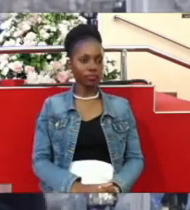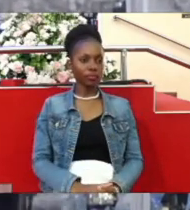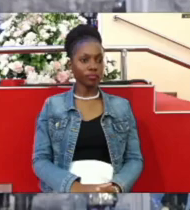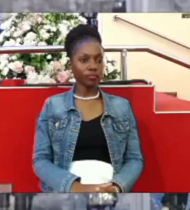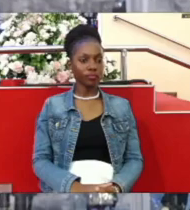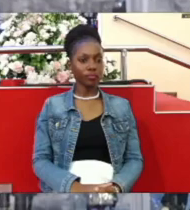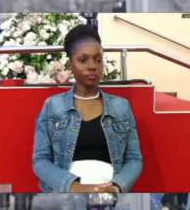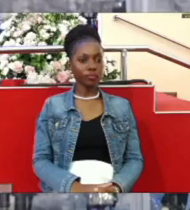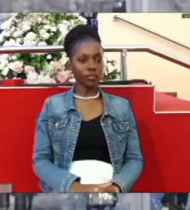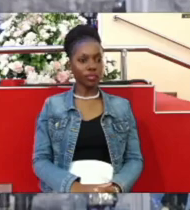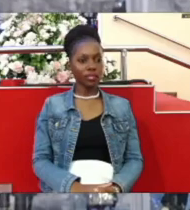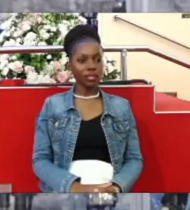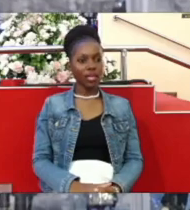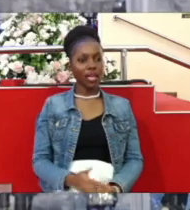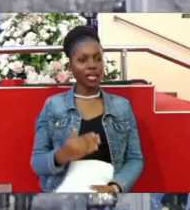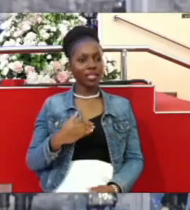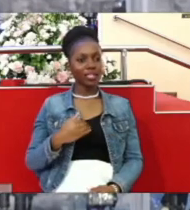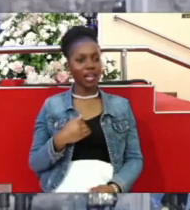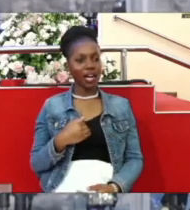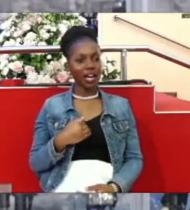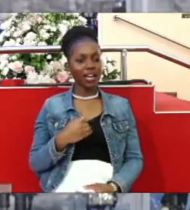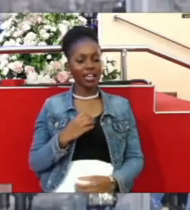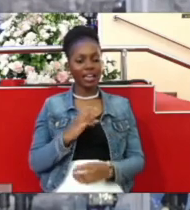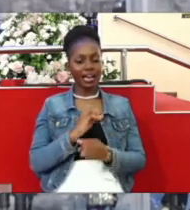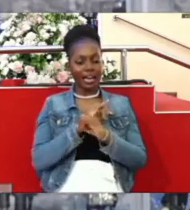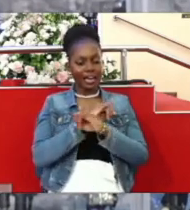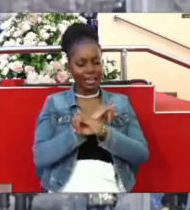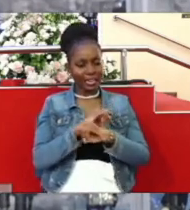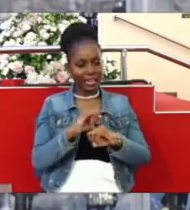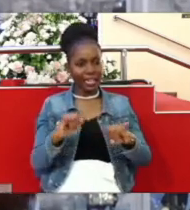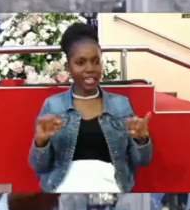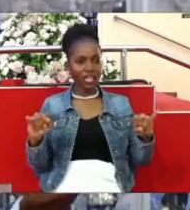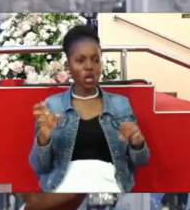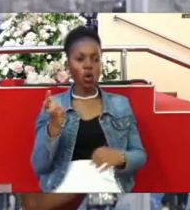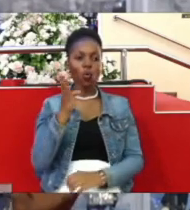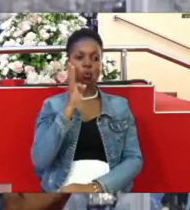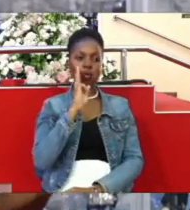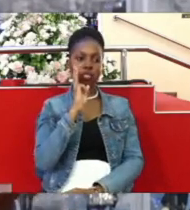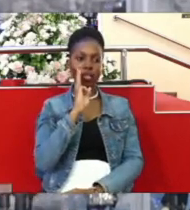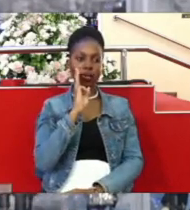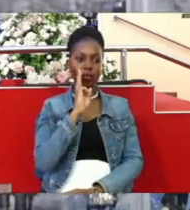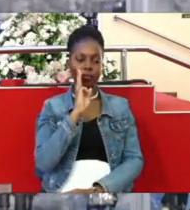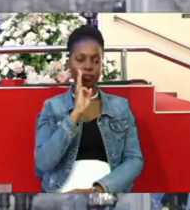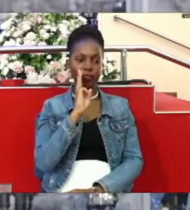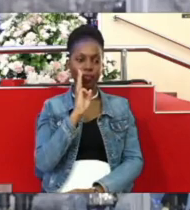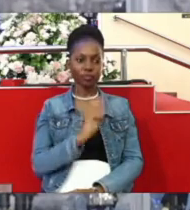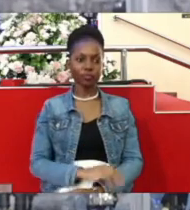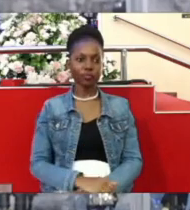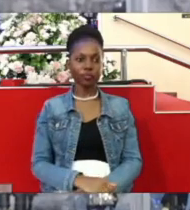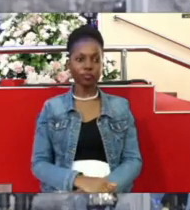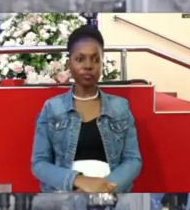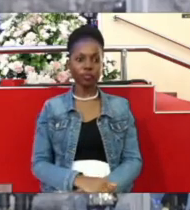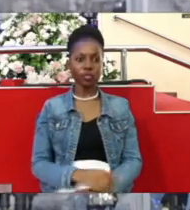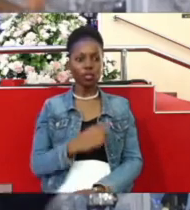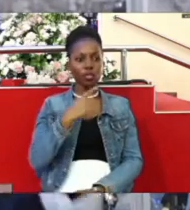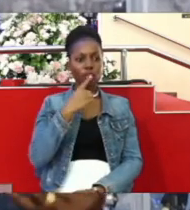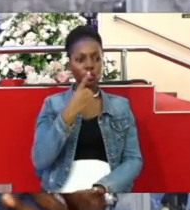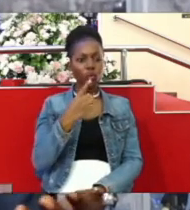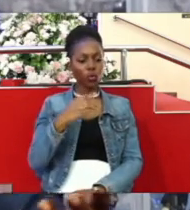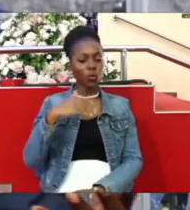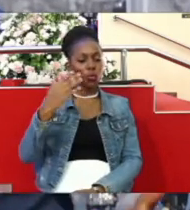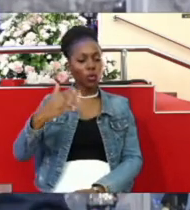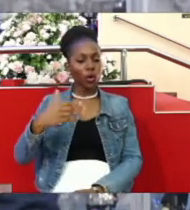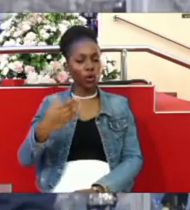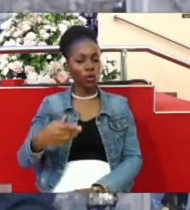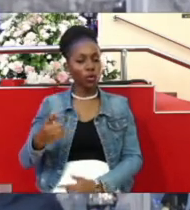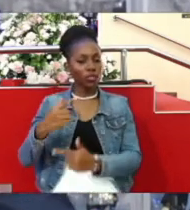was producing very, very clean water. Na hiyo kicho kisima kilikuwa kinatoa maji safi safi zaidi. So we used to go there